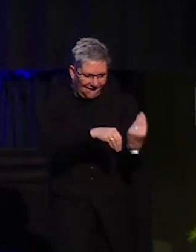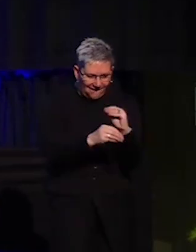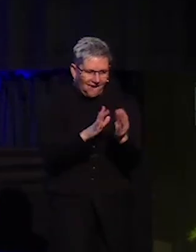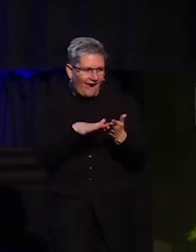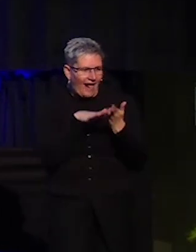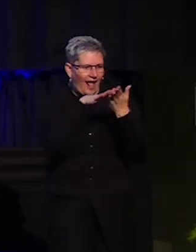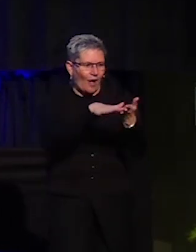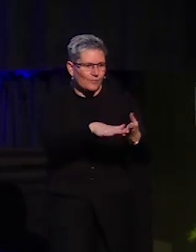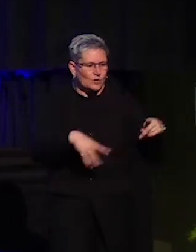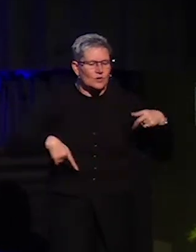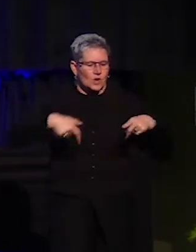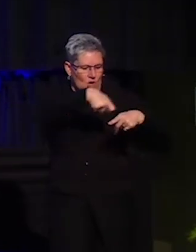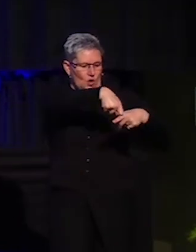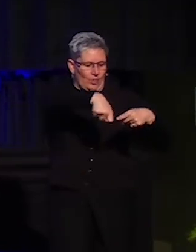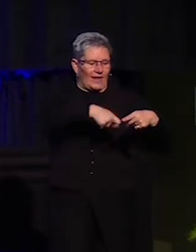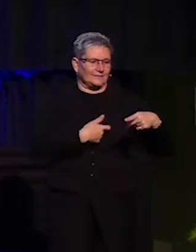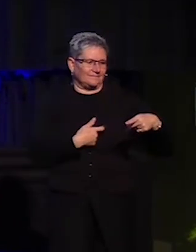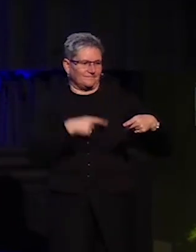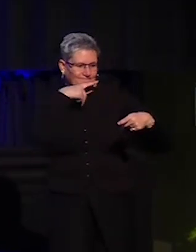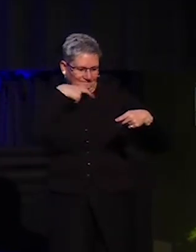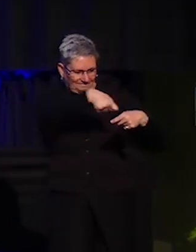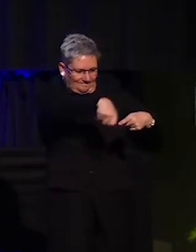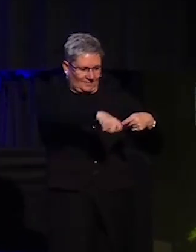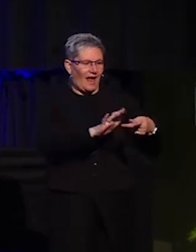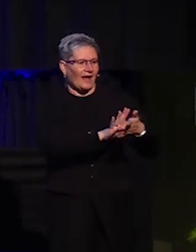put toothpaste on a toothbrush.